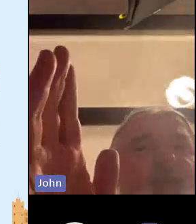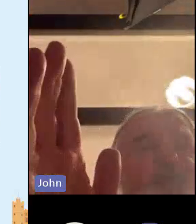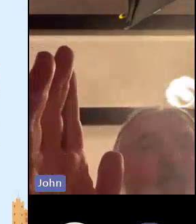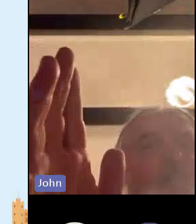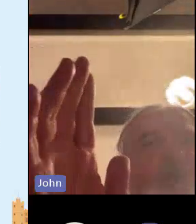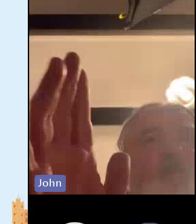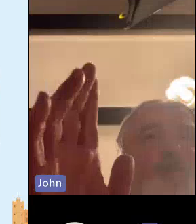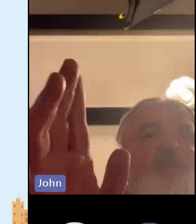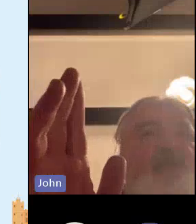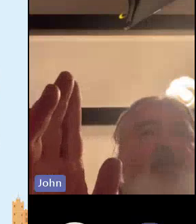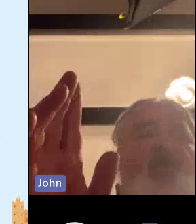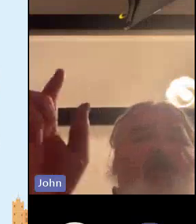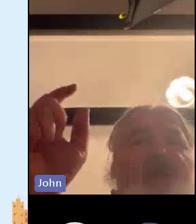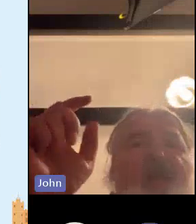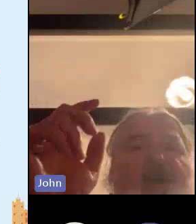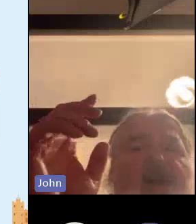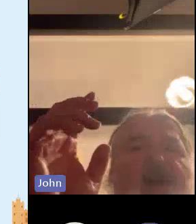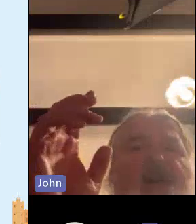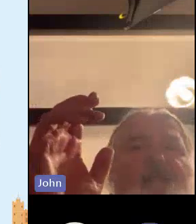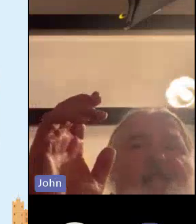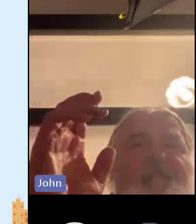is, how can we make this more